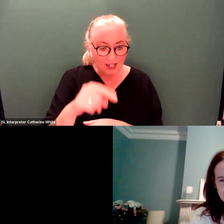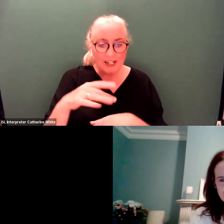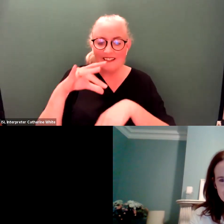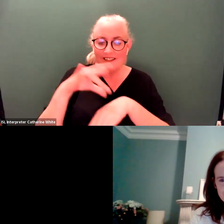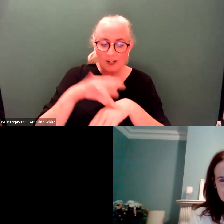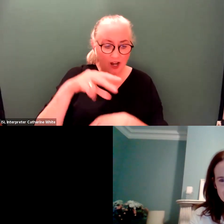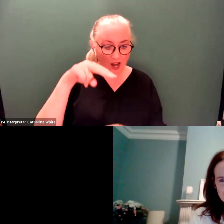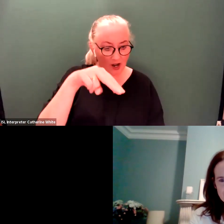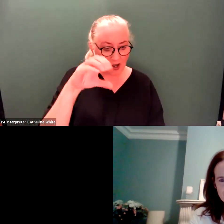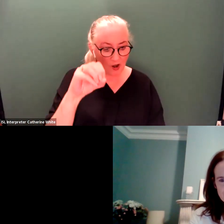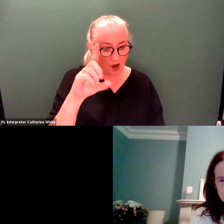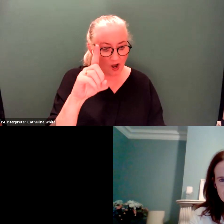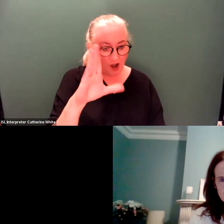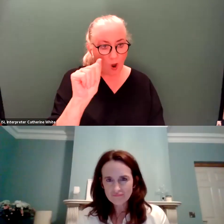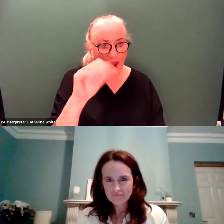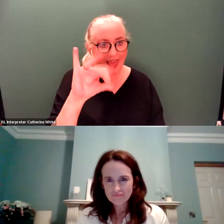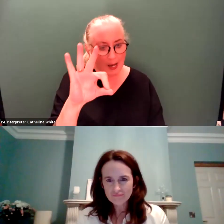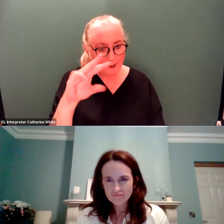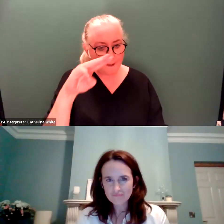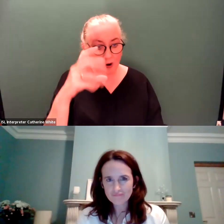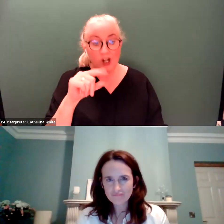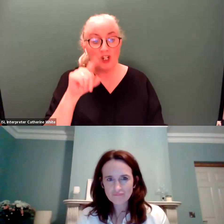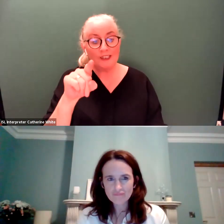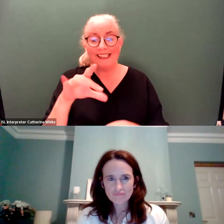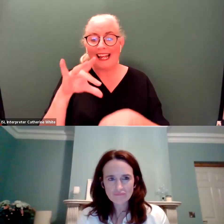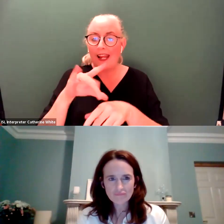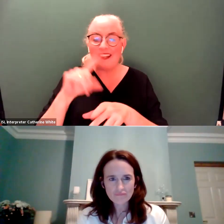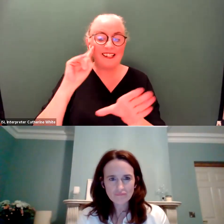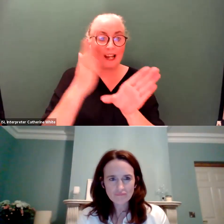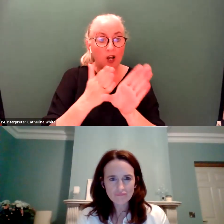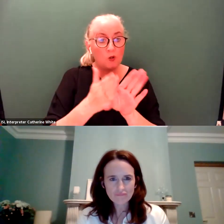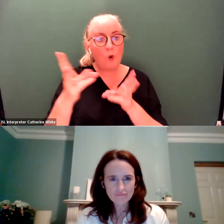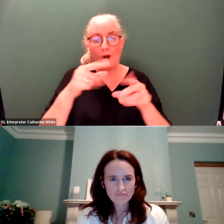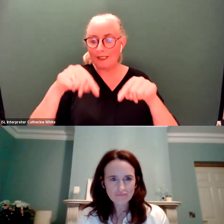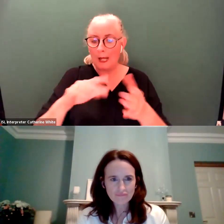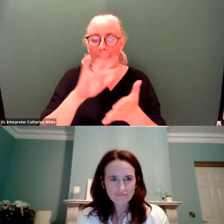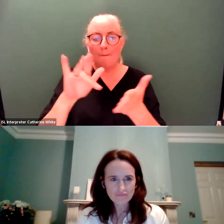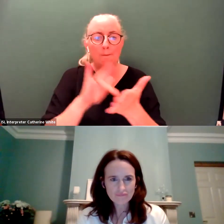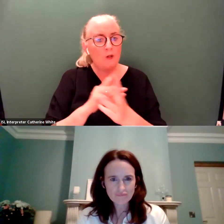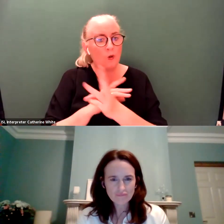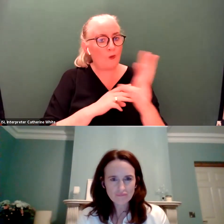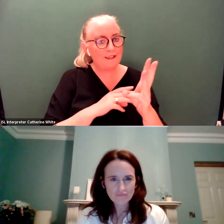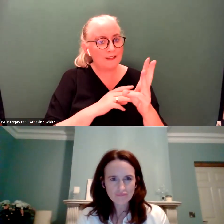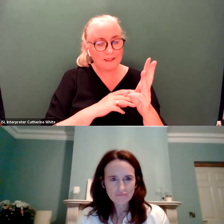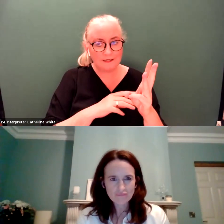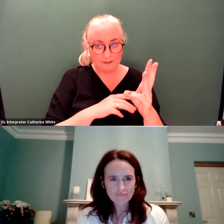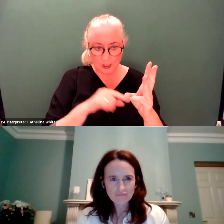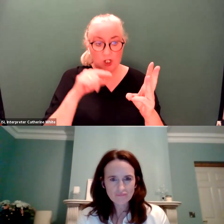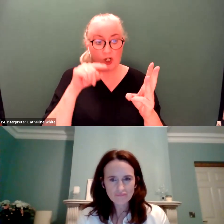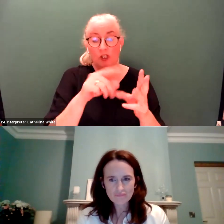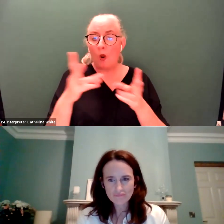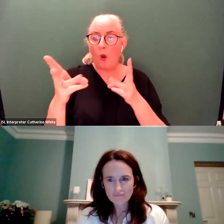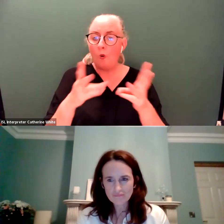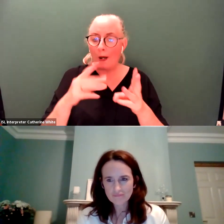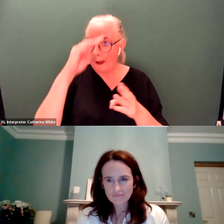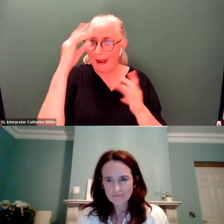Nullig Moore. Nullig is a clinical psychologist who works here in the Midwest community healthcare area. She works in our